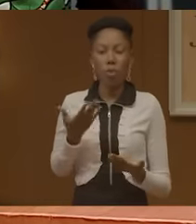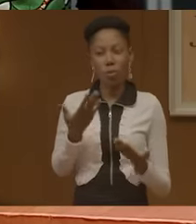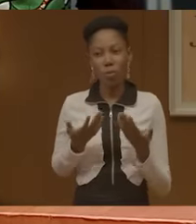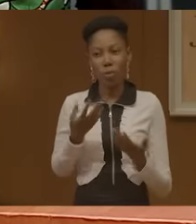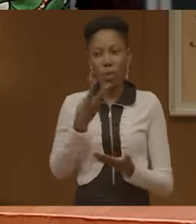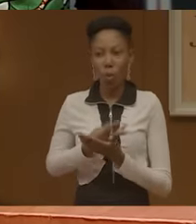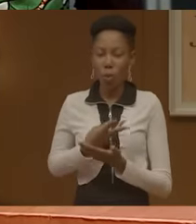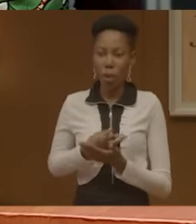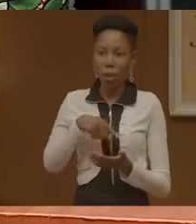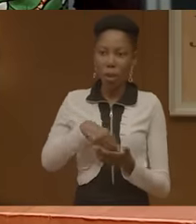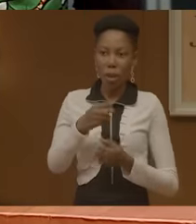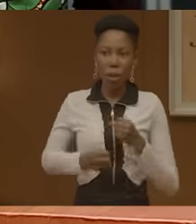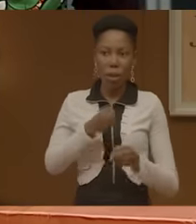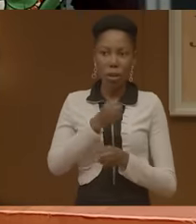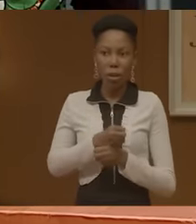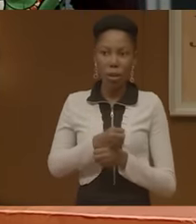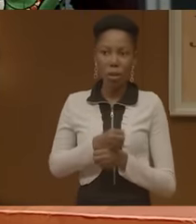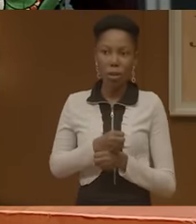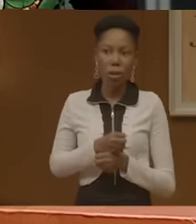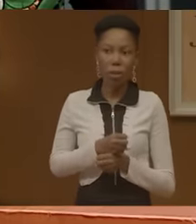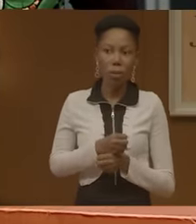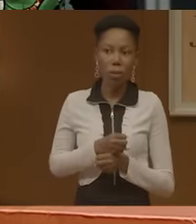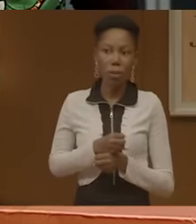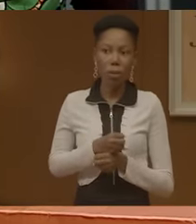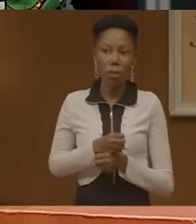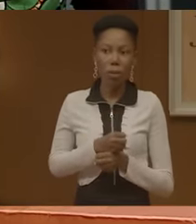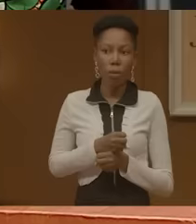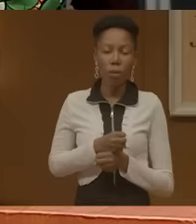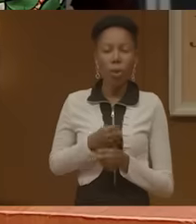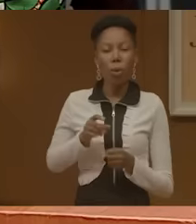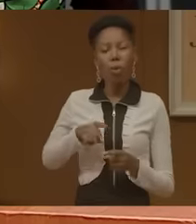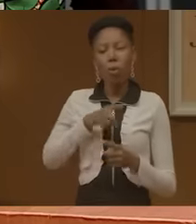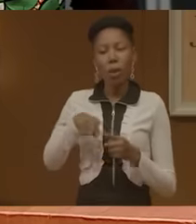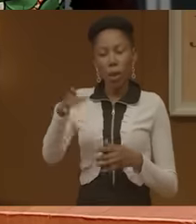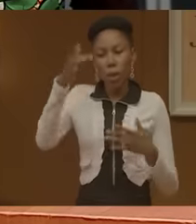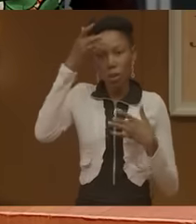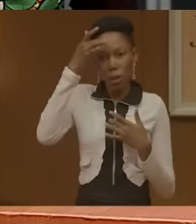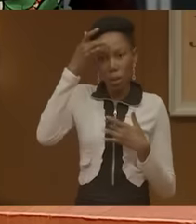Although, early this year, when I got very sick,